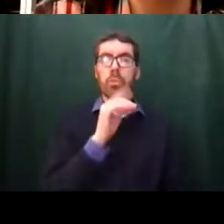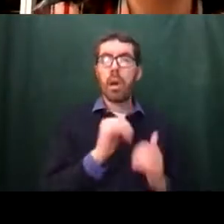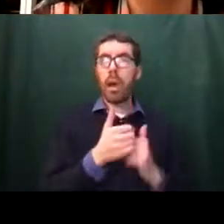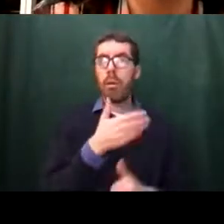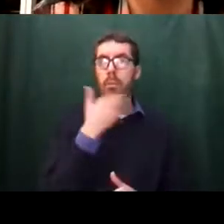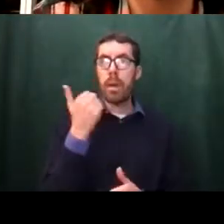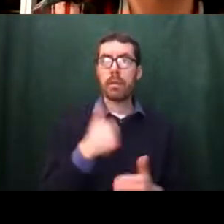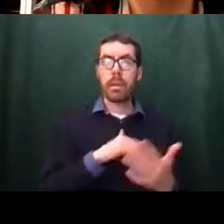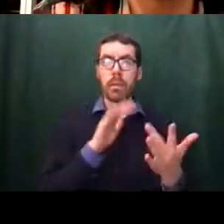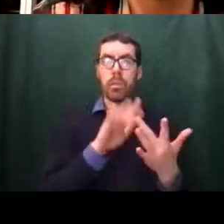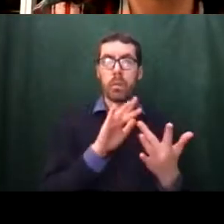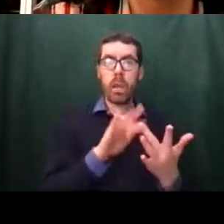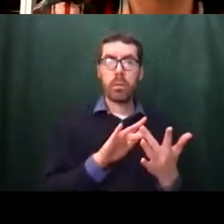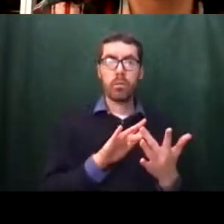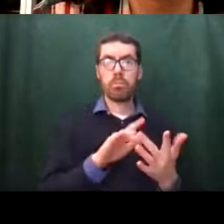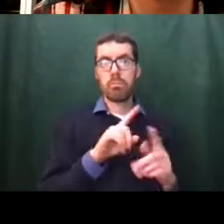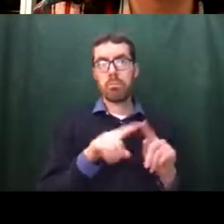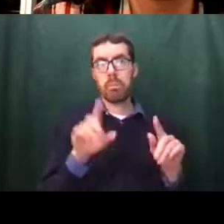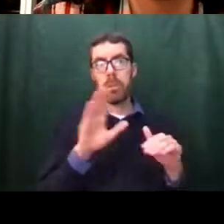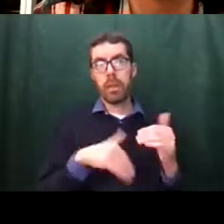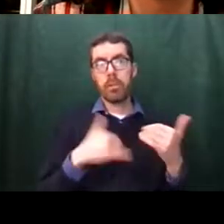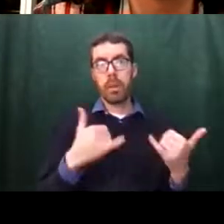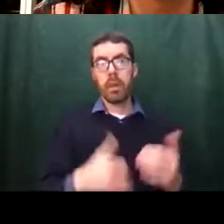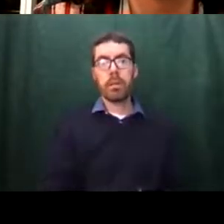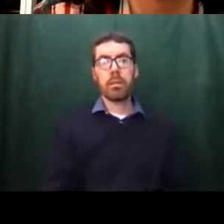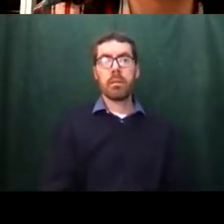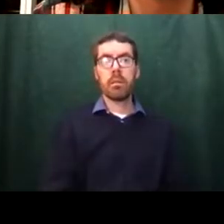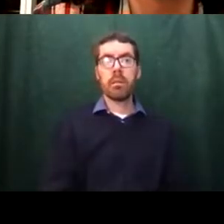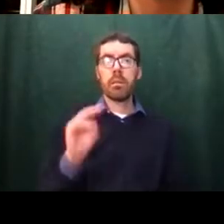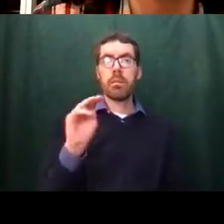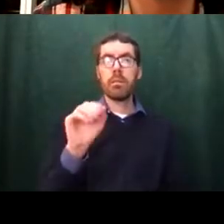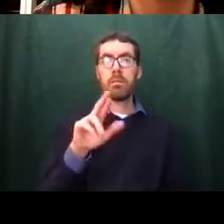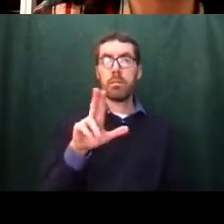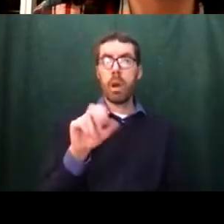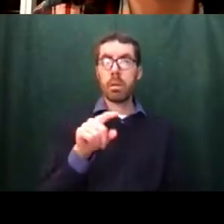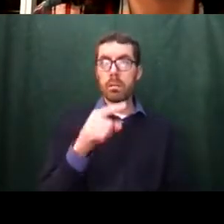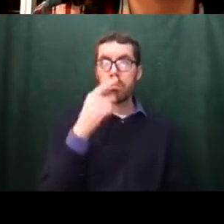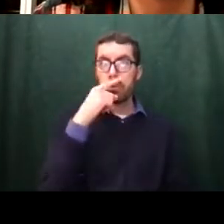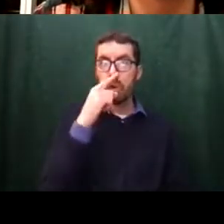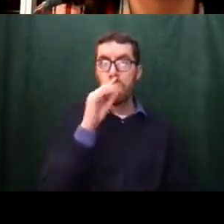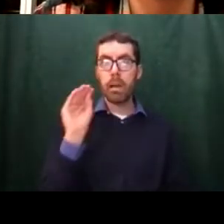you outside of today? Marcus, would you put my